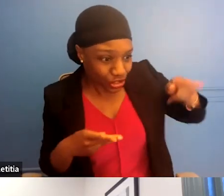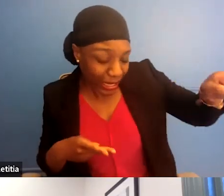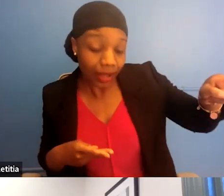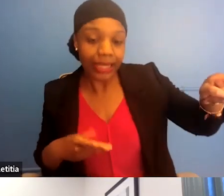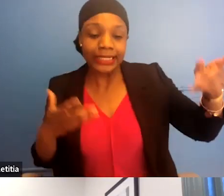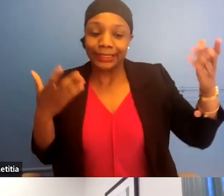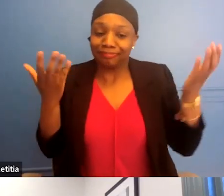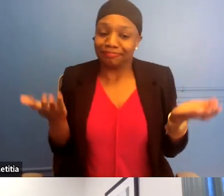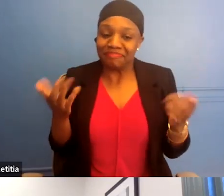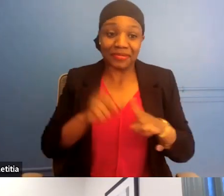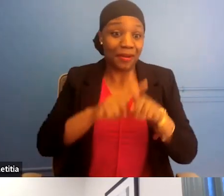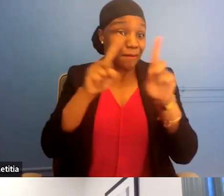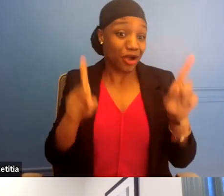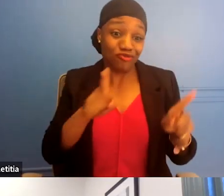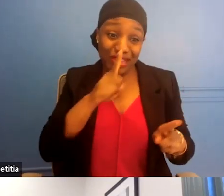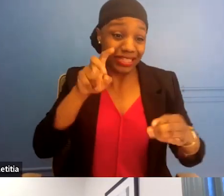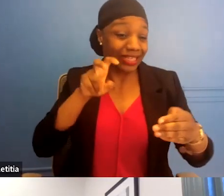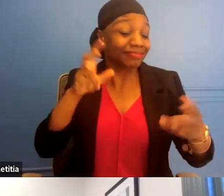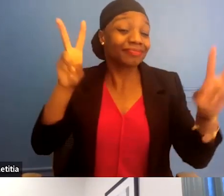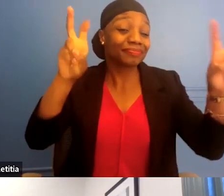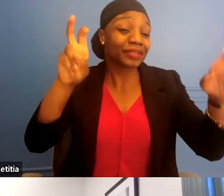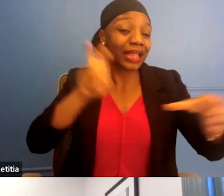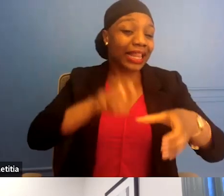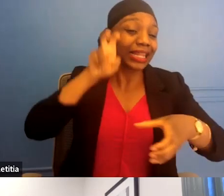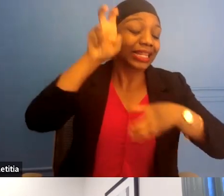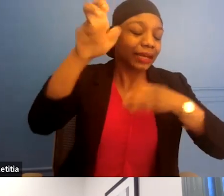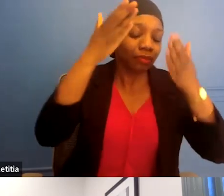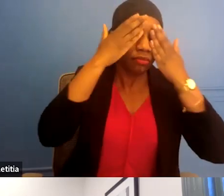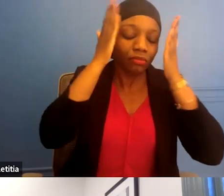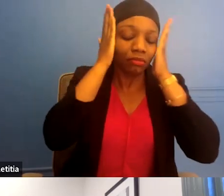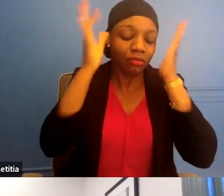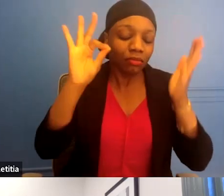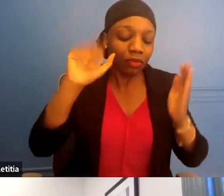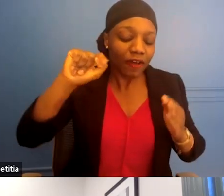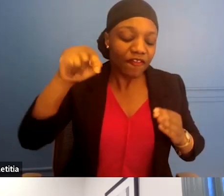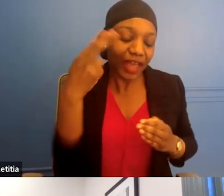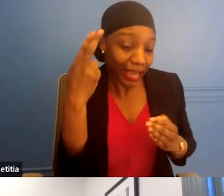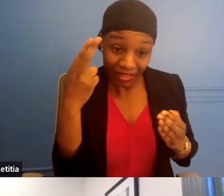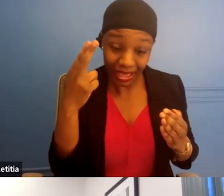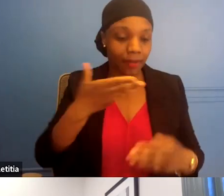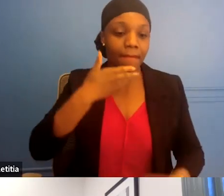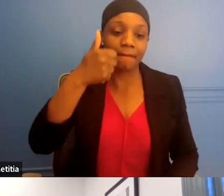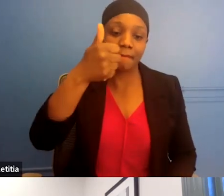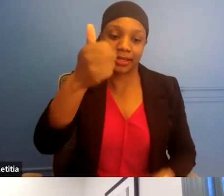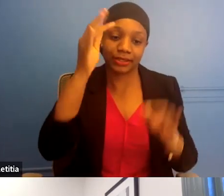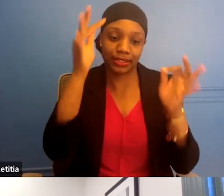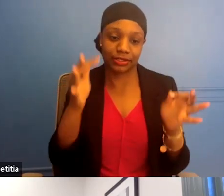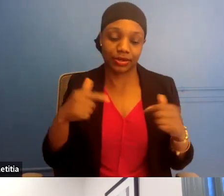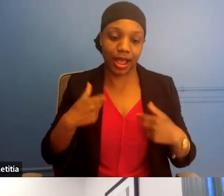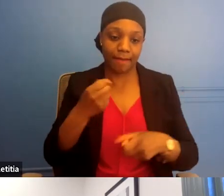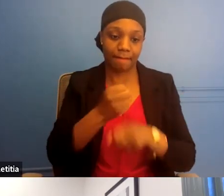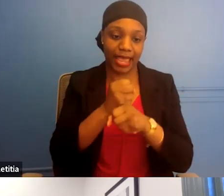one of those things that was a little bit of a leap of faith, and it ended up being probably one of the best decisions I ever made. So I had a